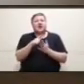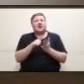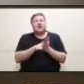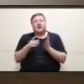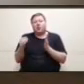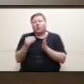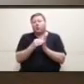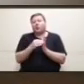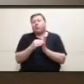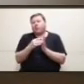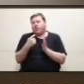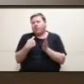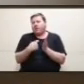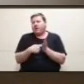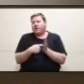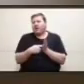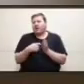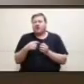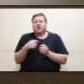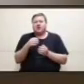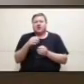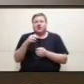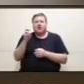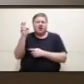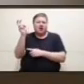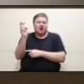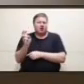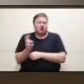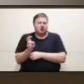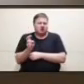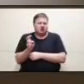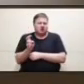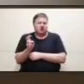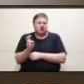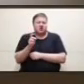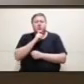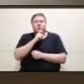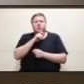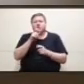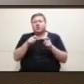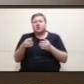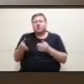tariff to electricity consumers through the